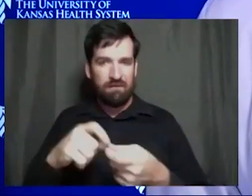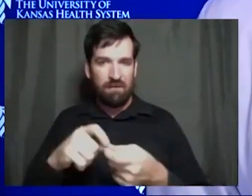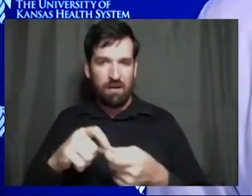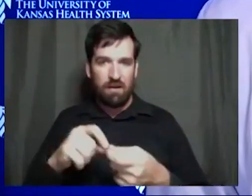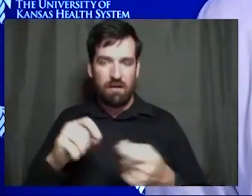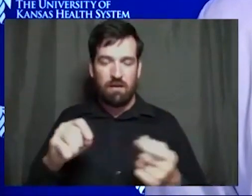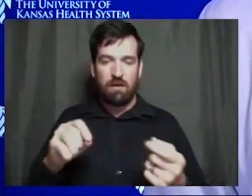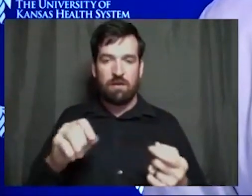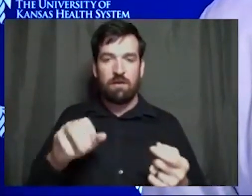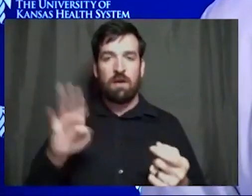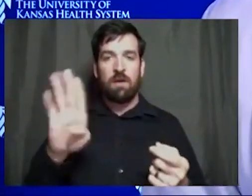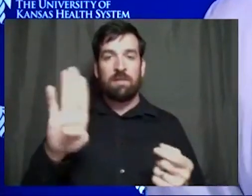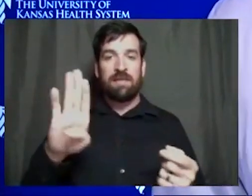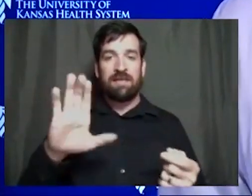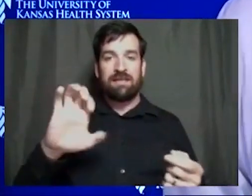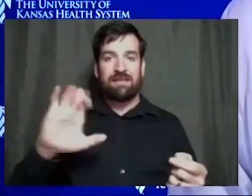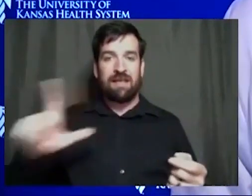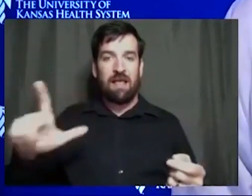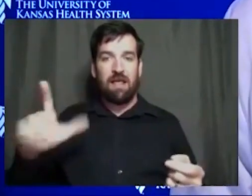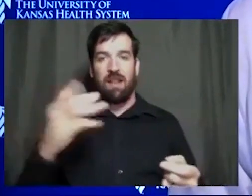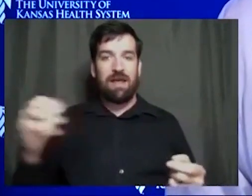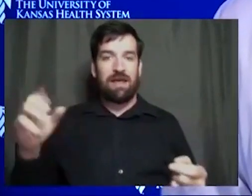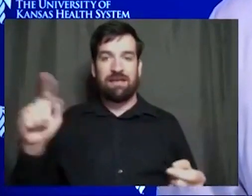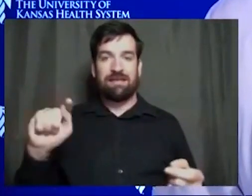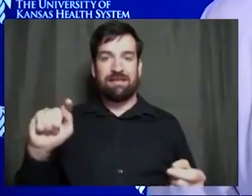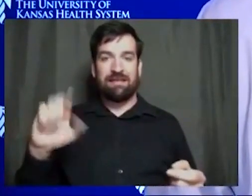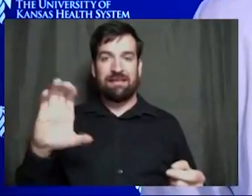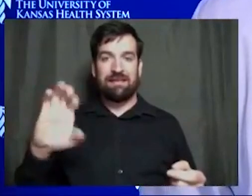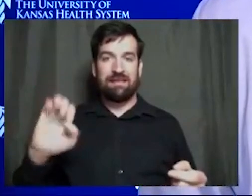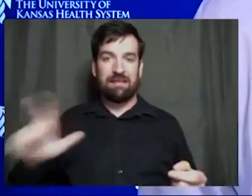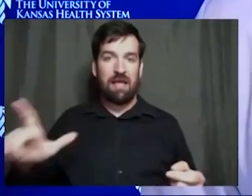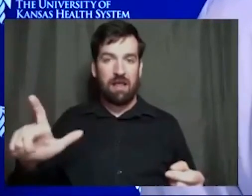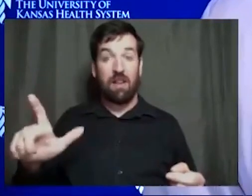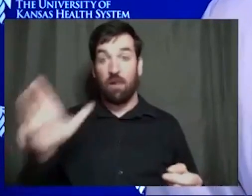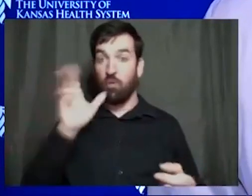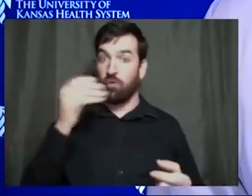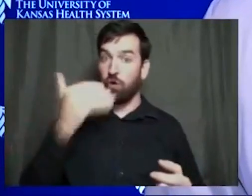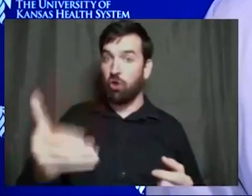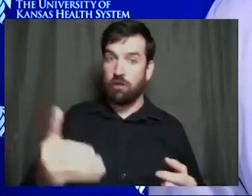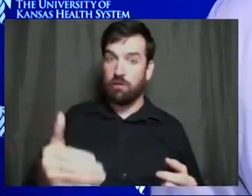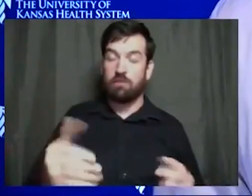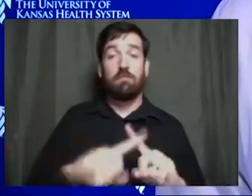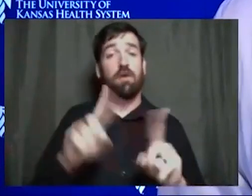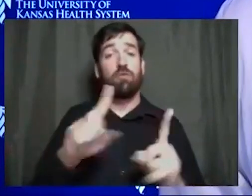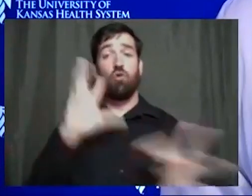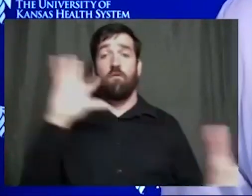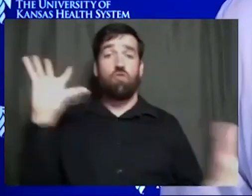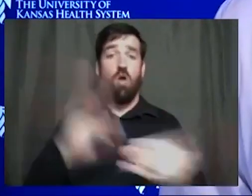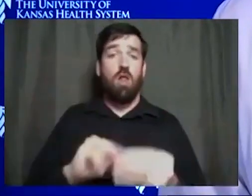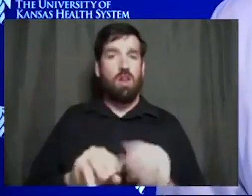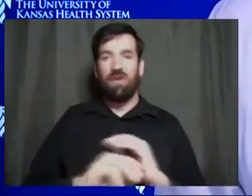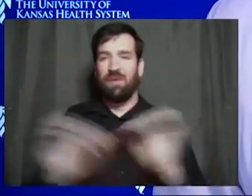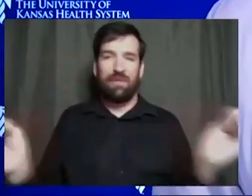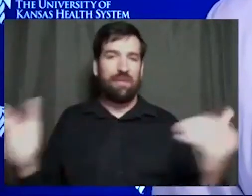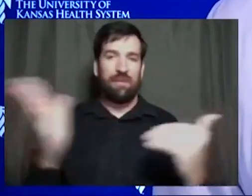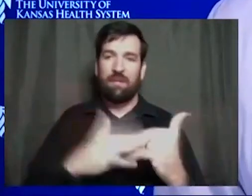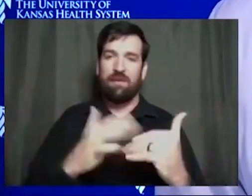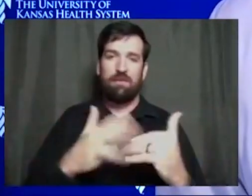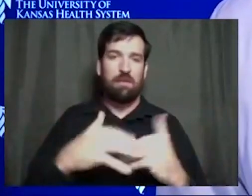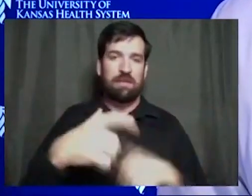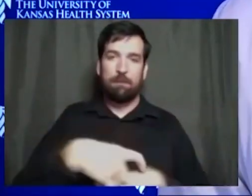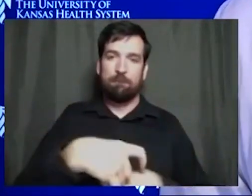B cell and T cell responses, so that will be a good thing. But overall, there really is no minimum time to wait